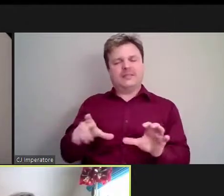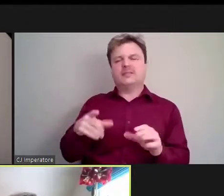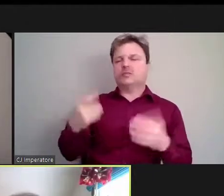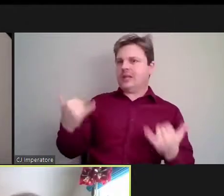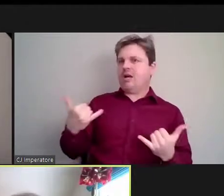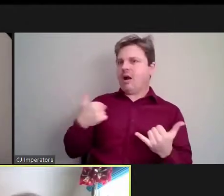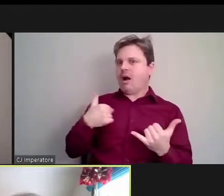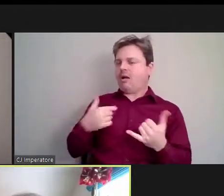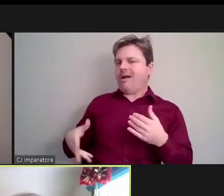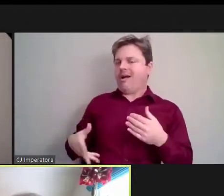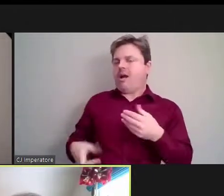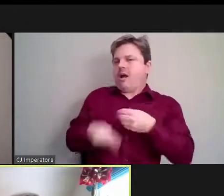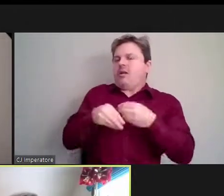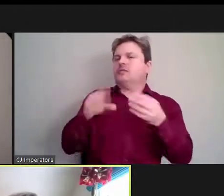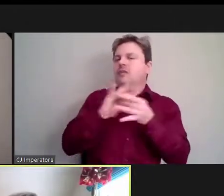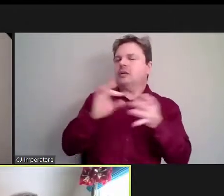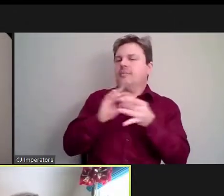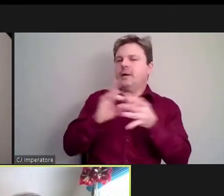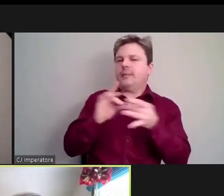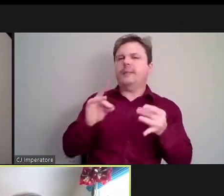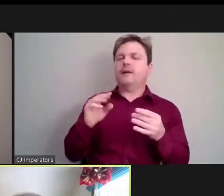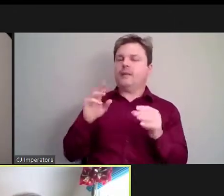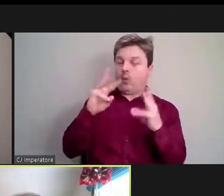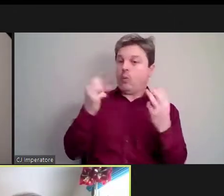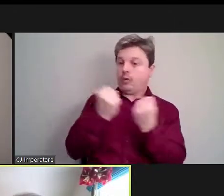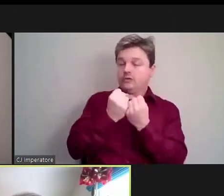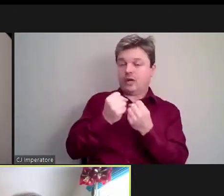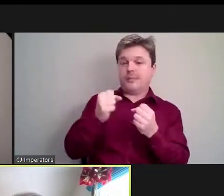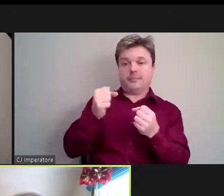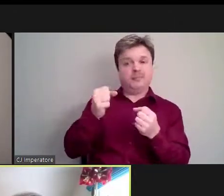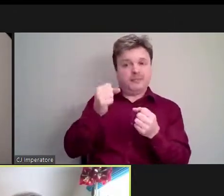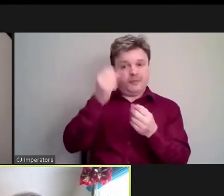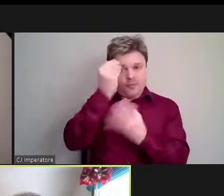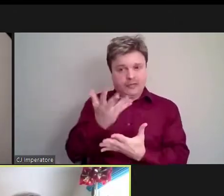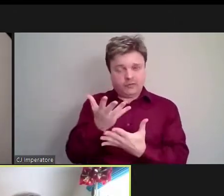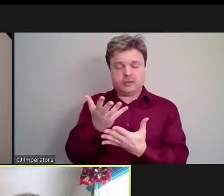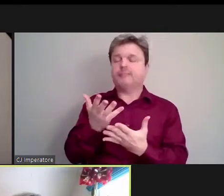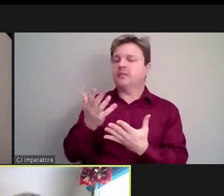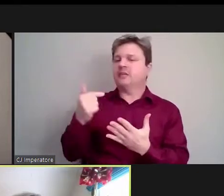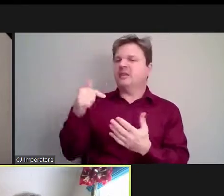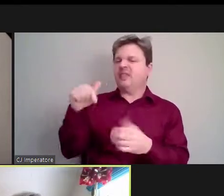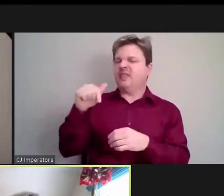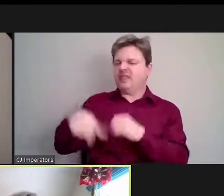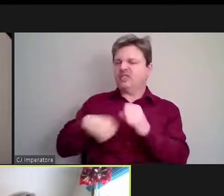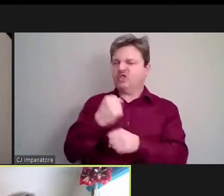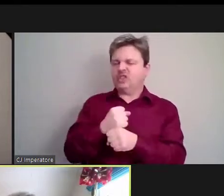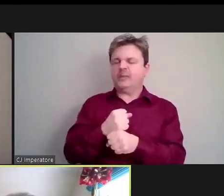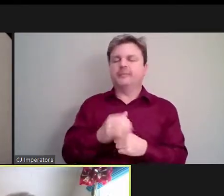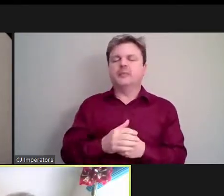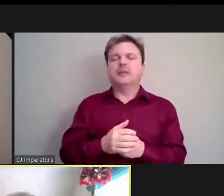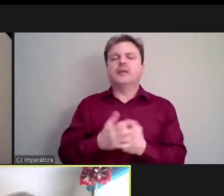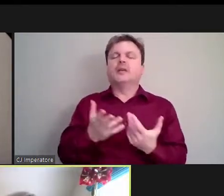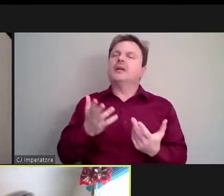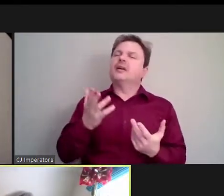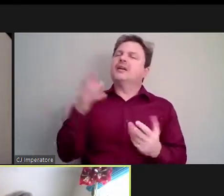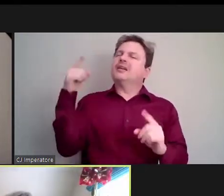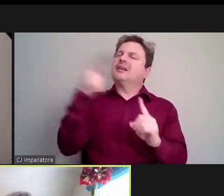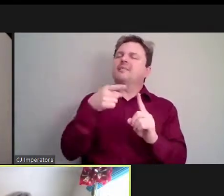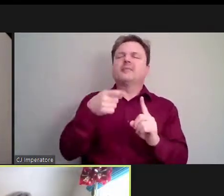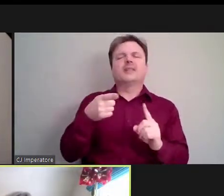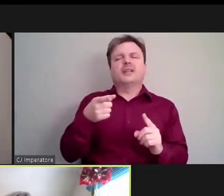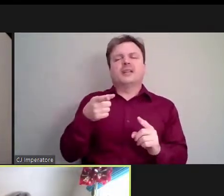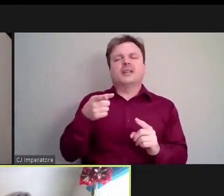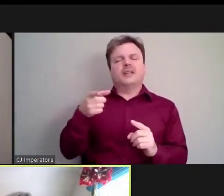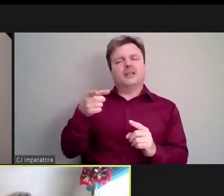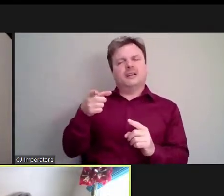the workshop-oriented material that I'm really focusing on this year, which has to do with what does it actually mean to create